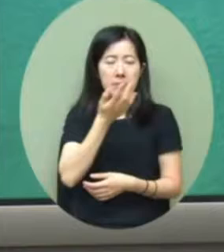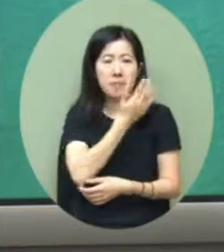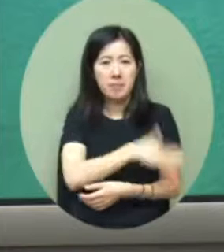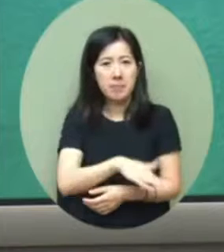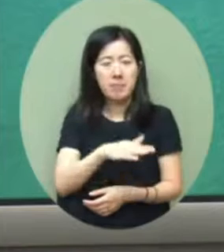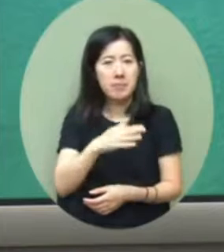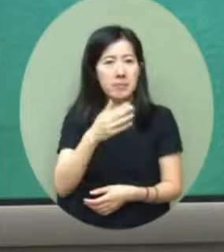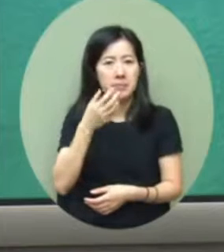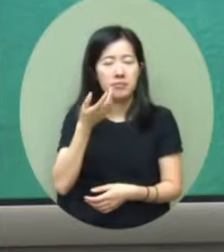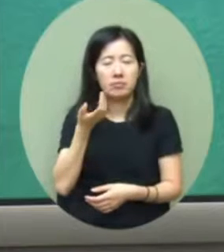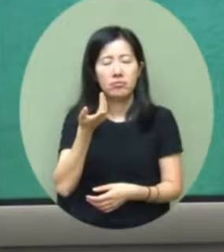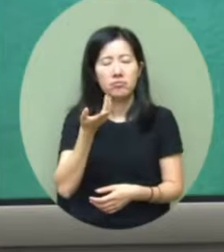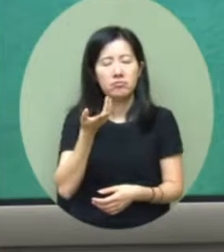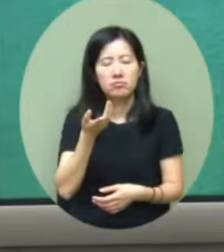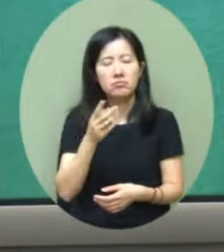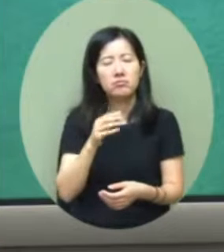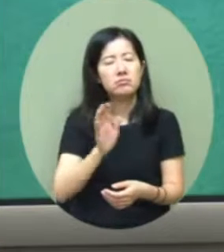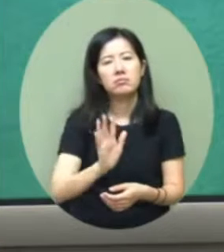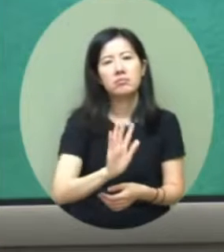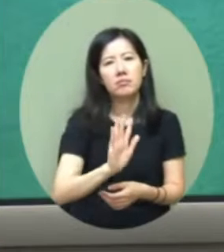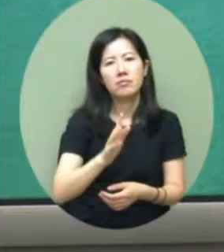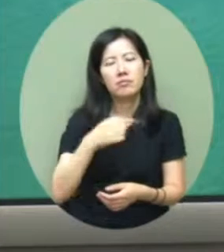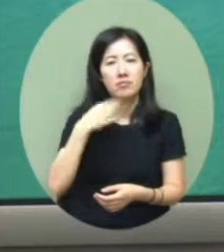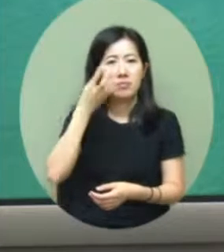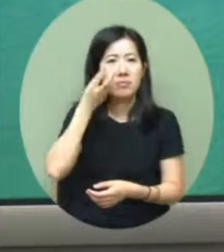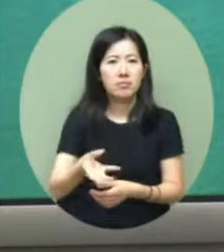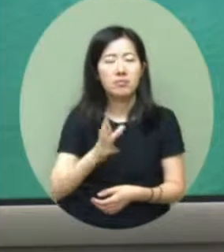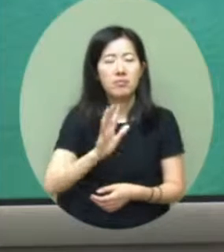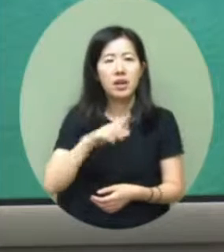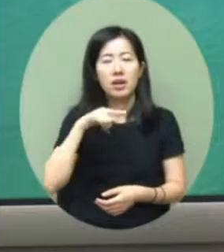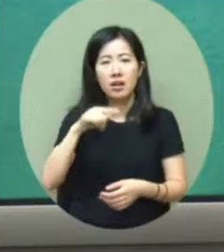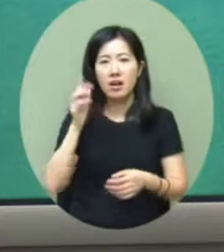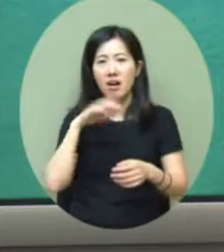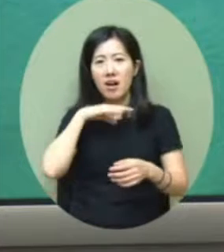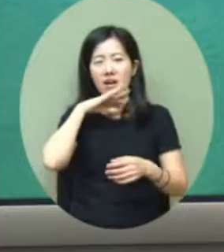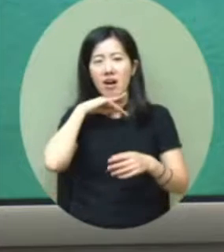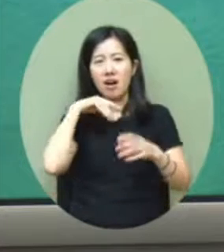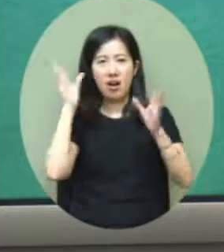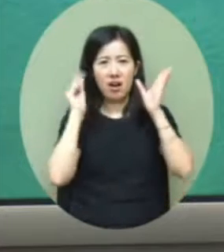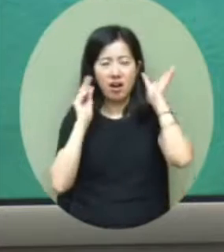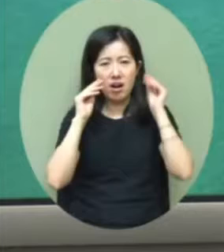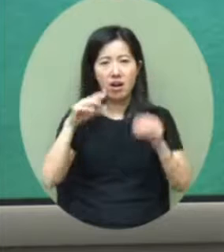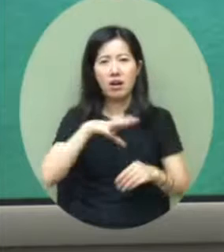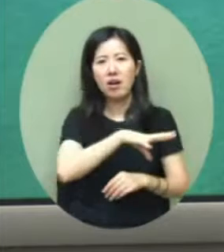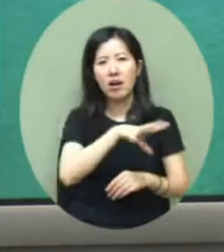We have not neglected the threats coming from this.